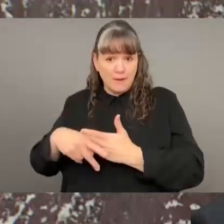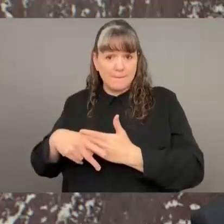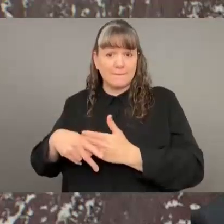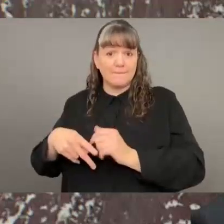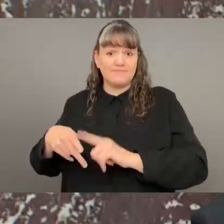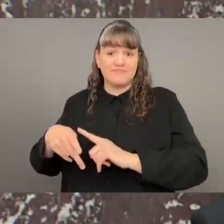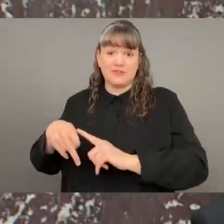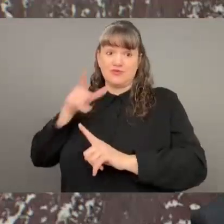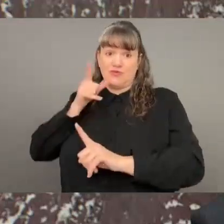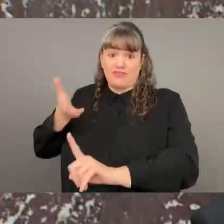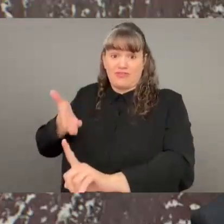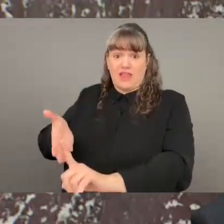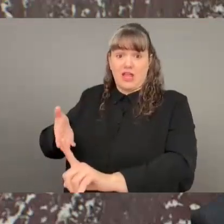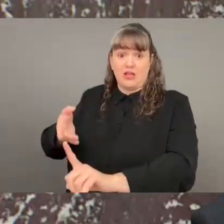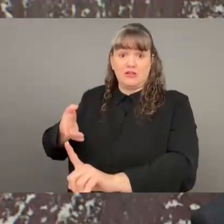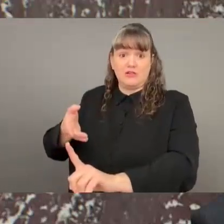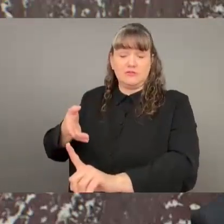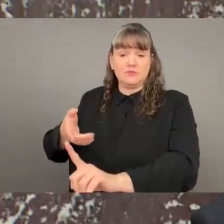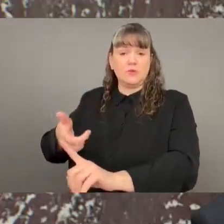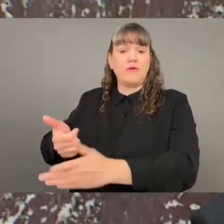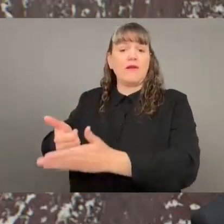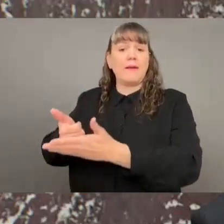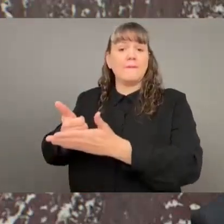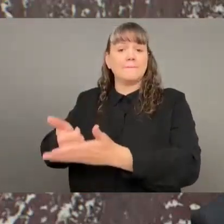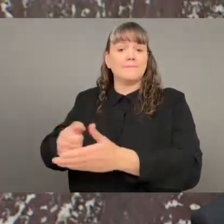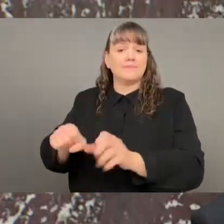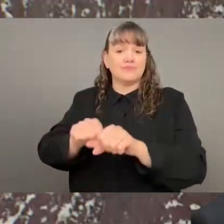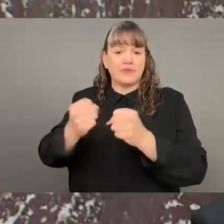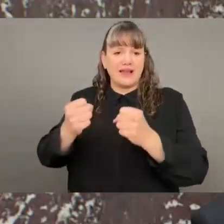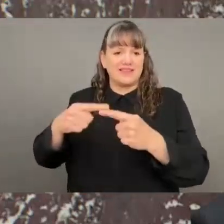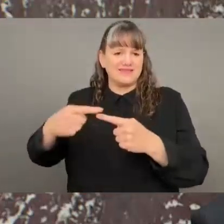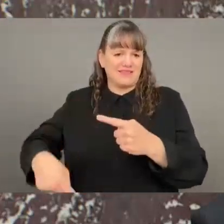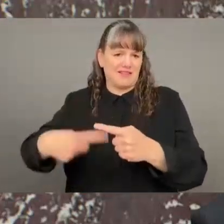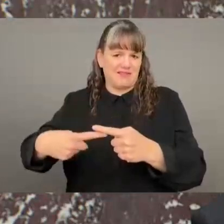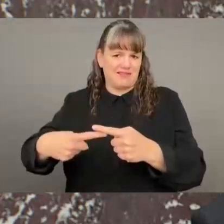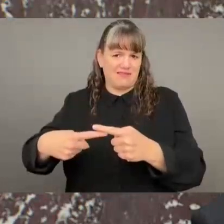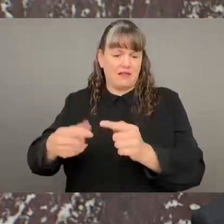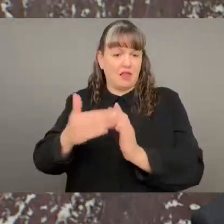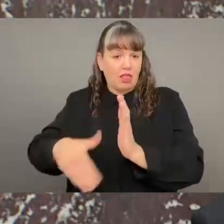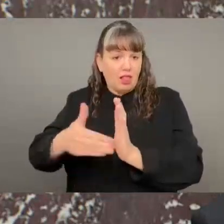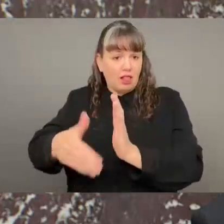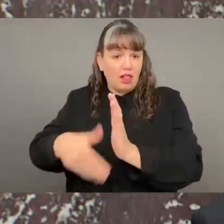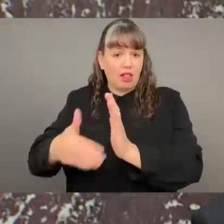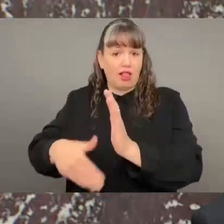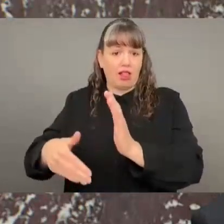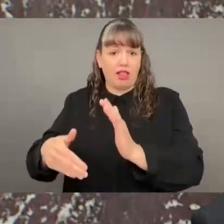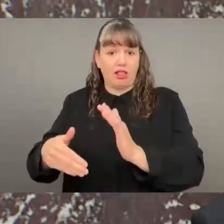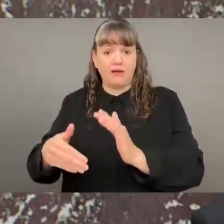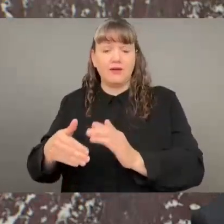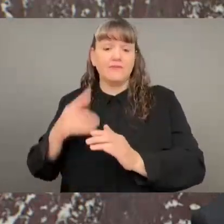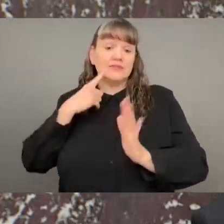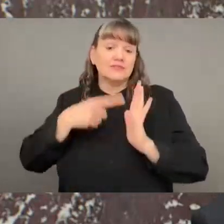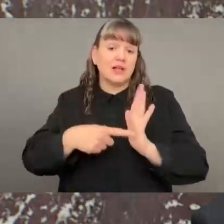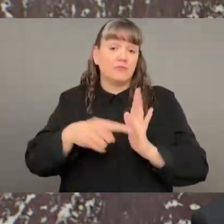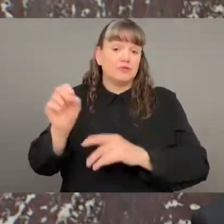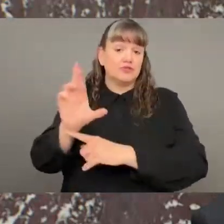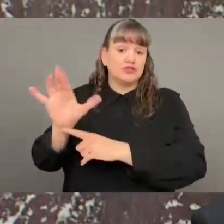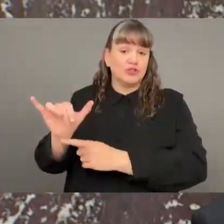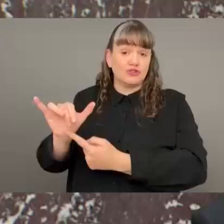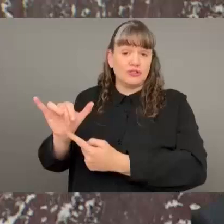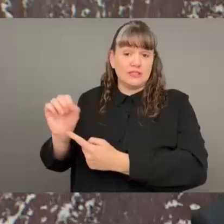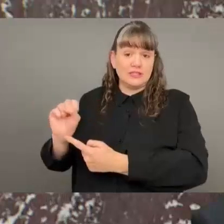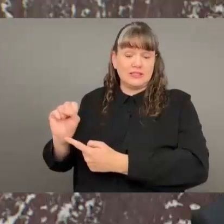example, in Surrey, the Revoy hub there is monitoring 40 people. One of these people used to generate